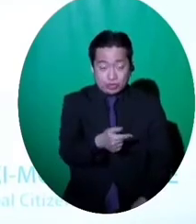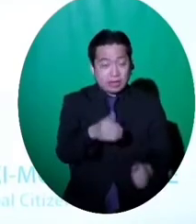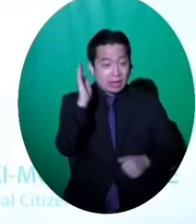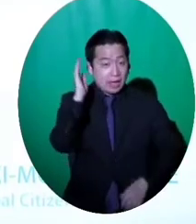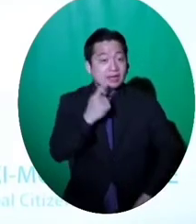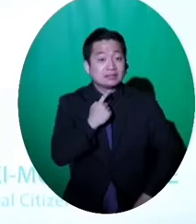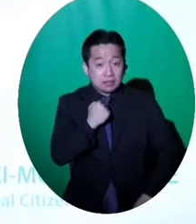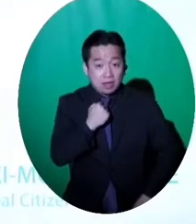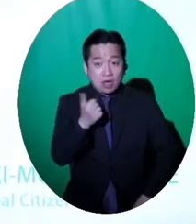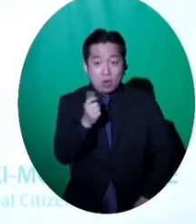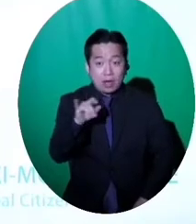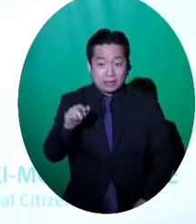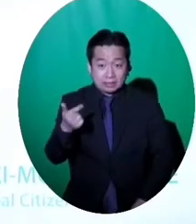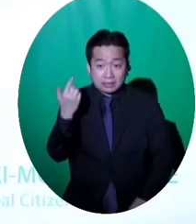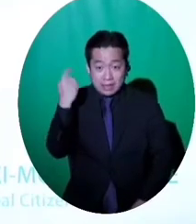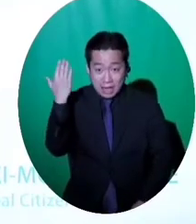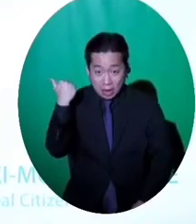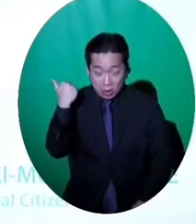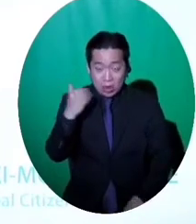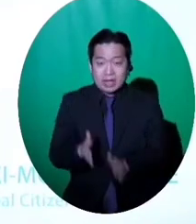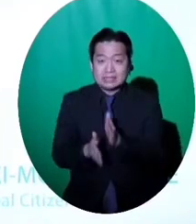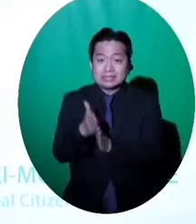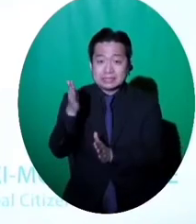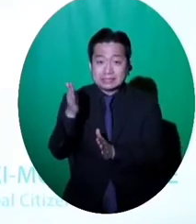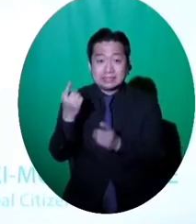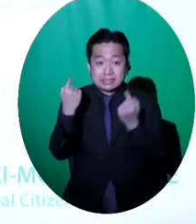City University of New York. Hello, welcome.